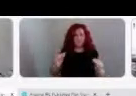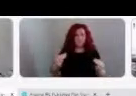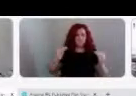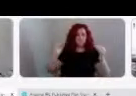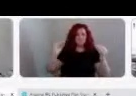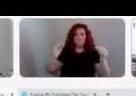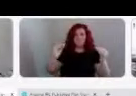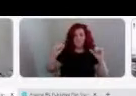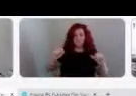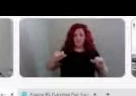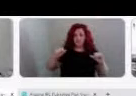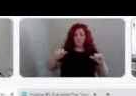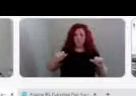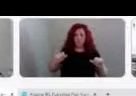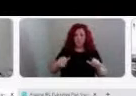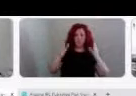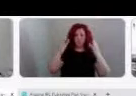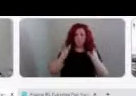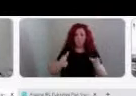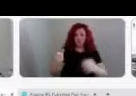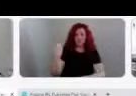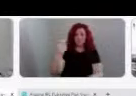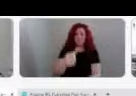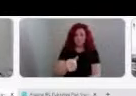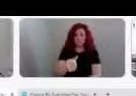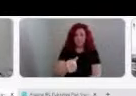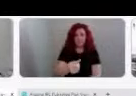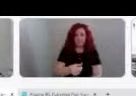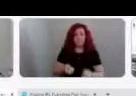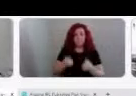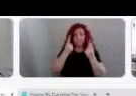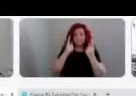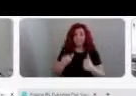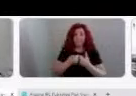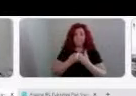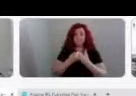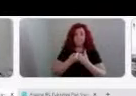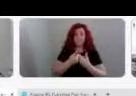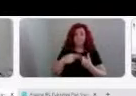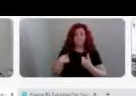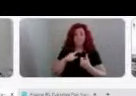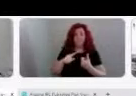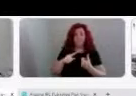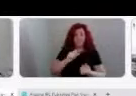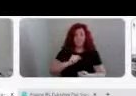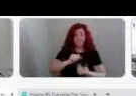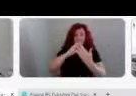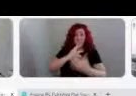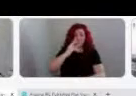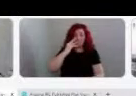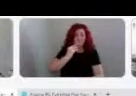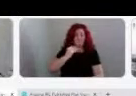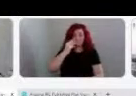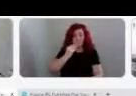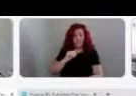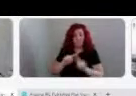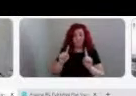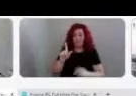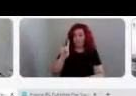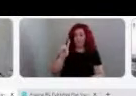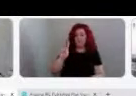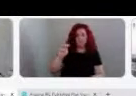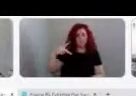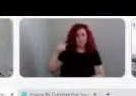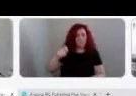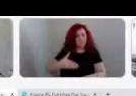capable candidate i understand the challenges faced by this commission but the ld maps must be better